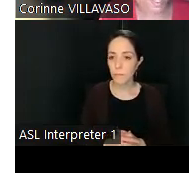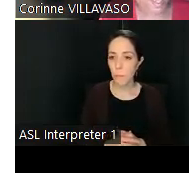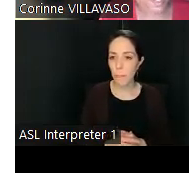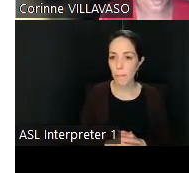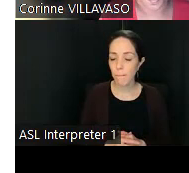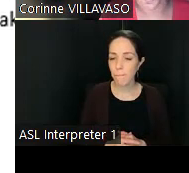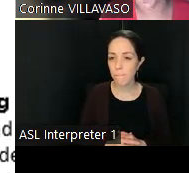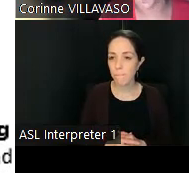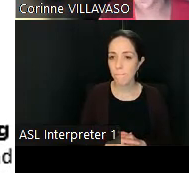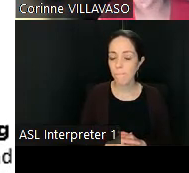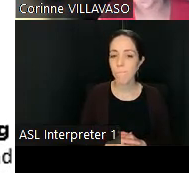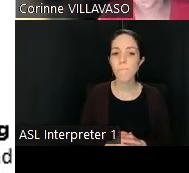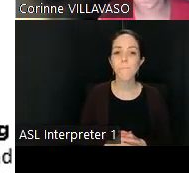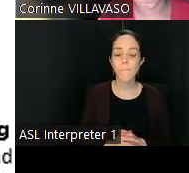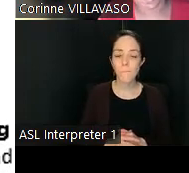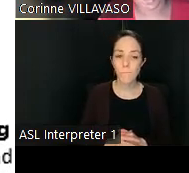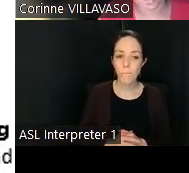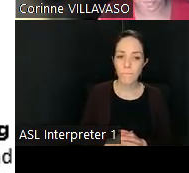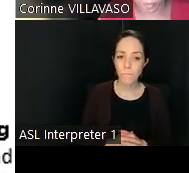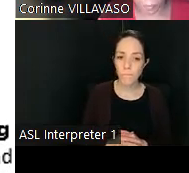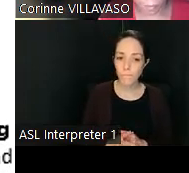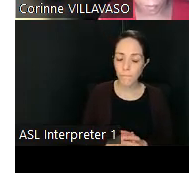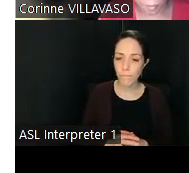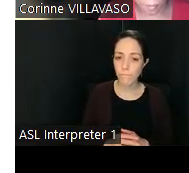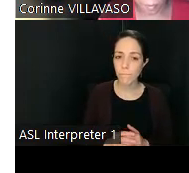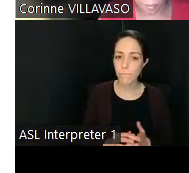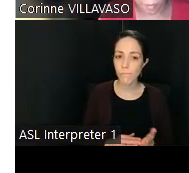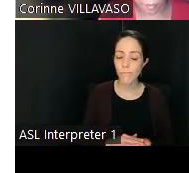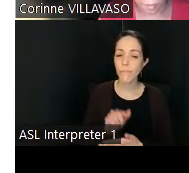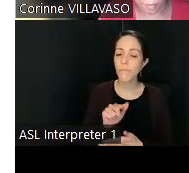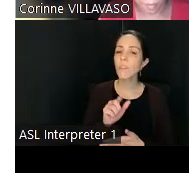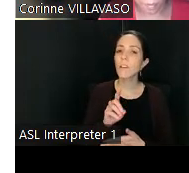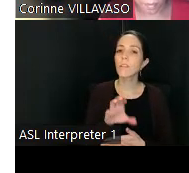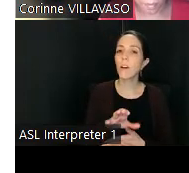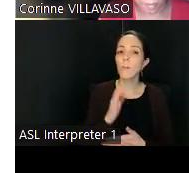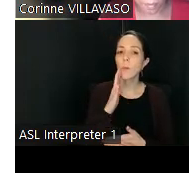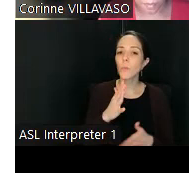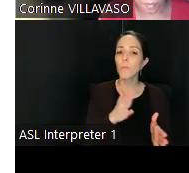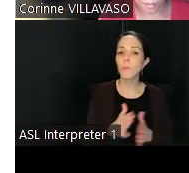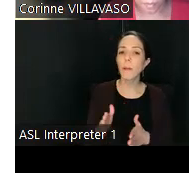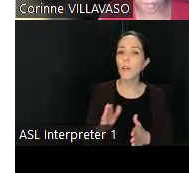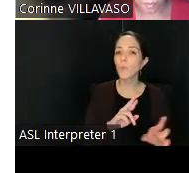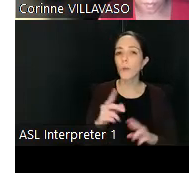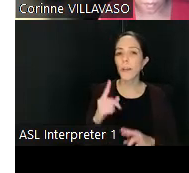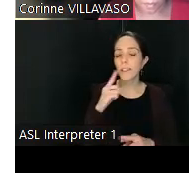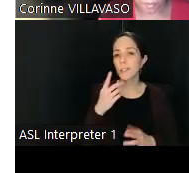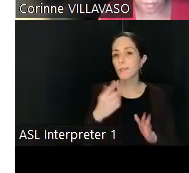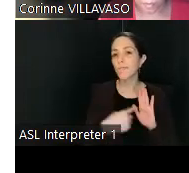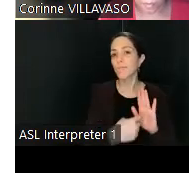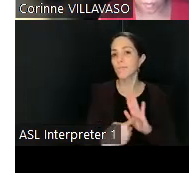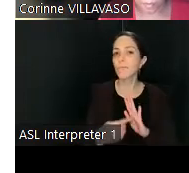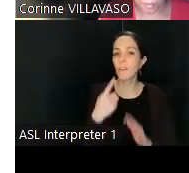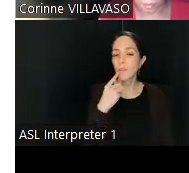so we'll get the document ready to go for Monday. And what that'll include